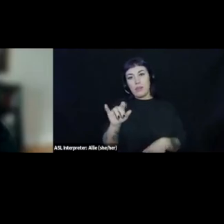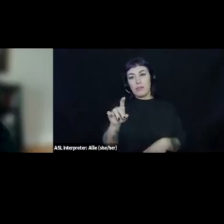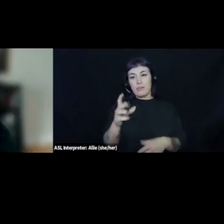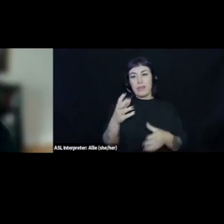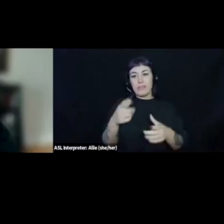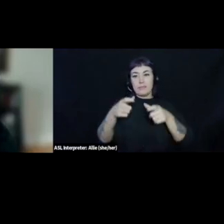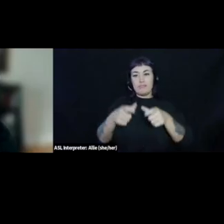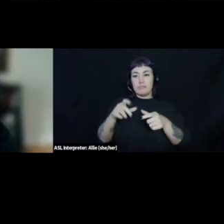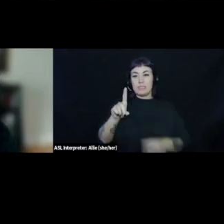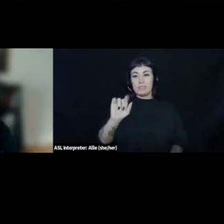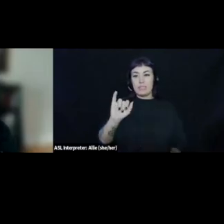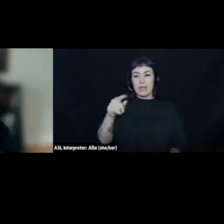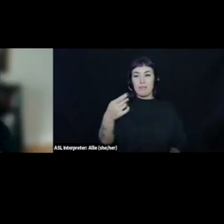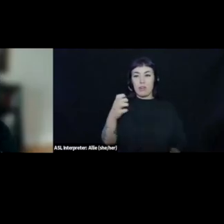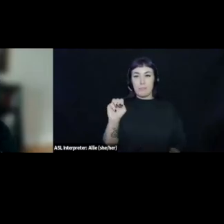diaphragm.